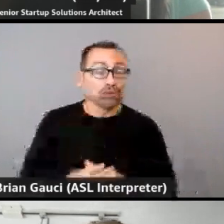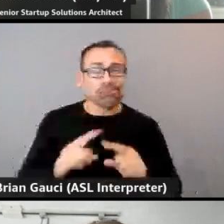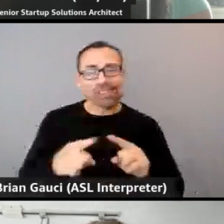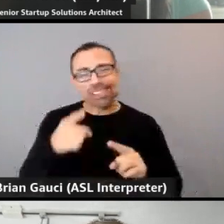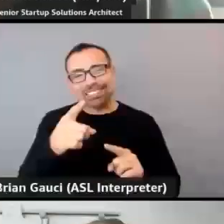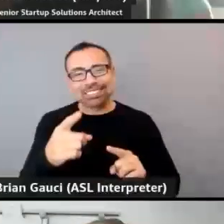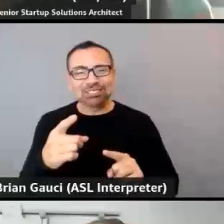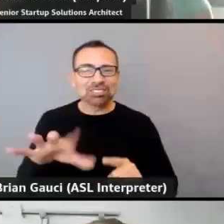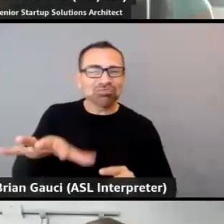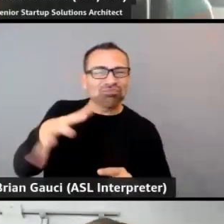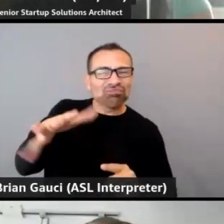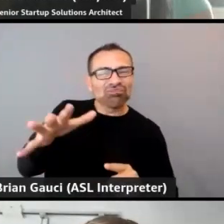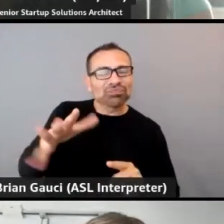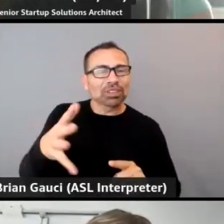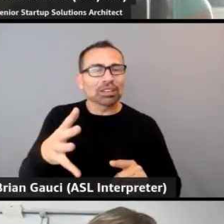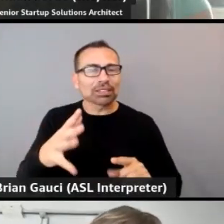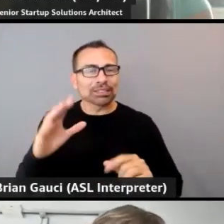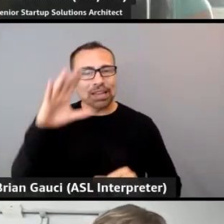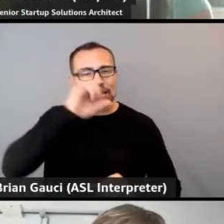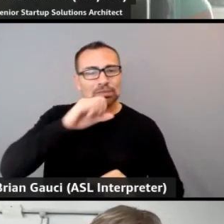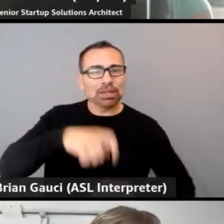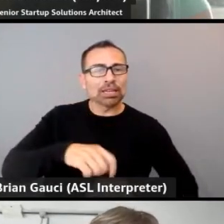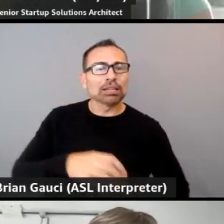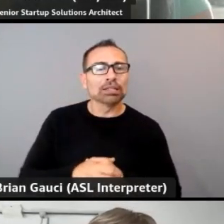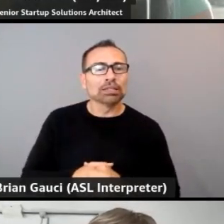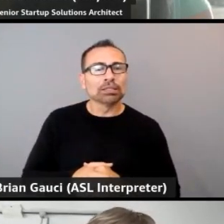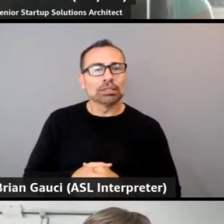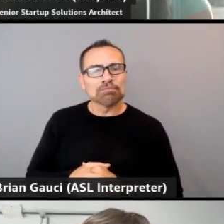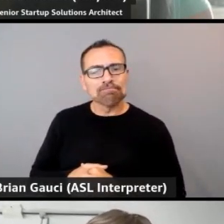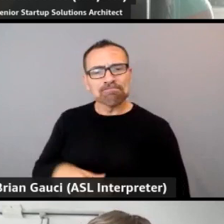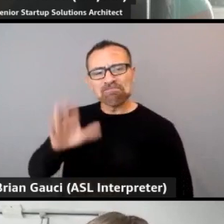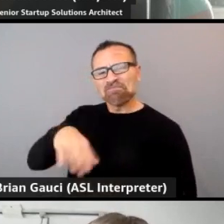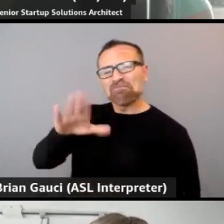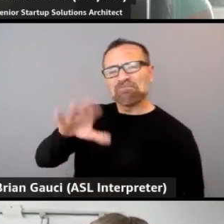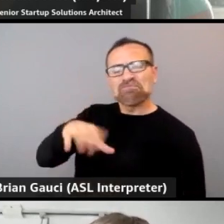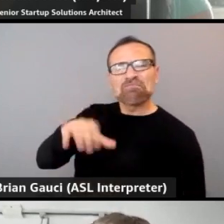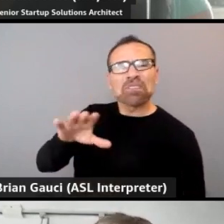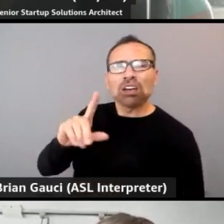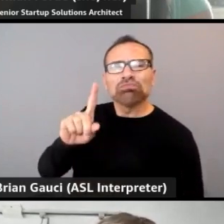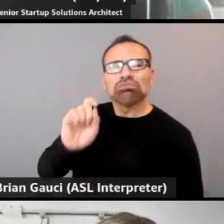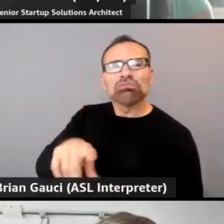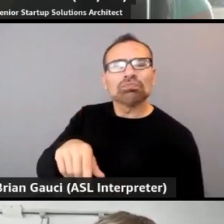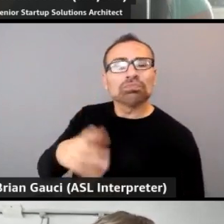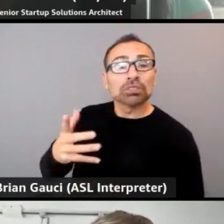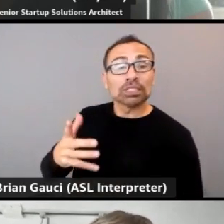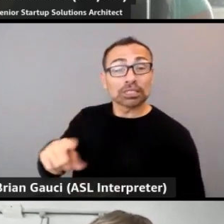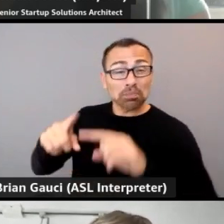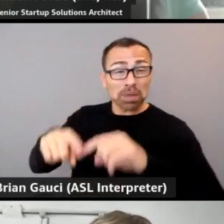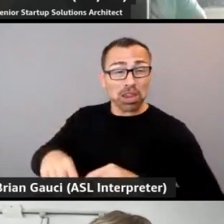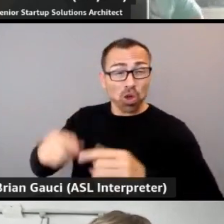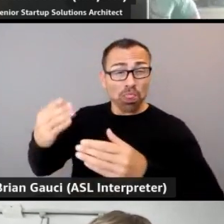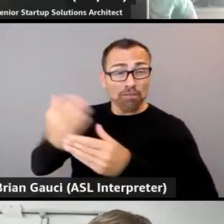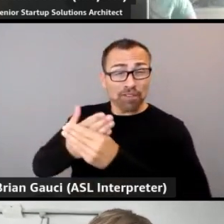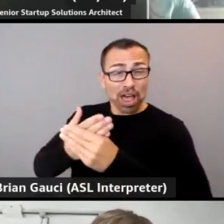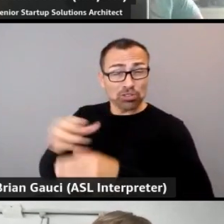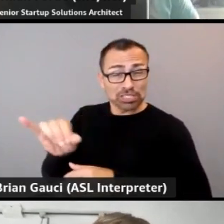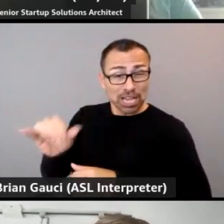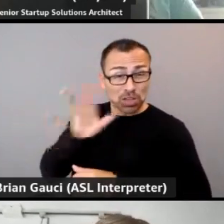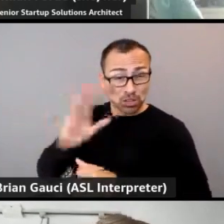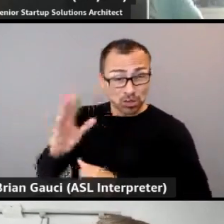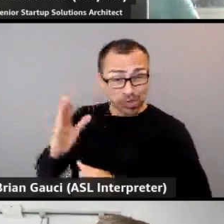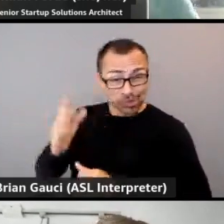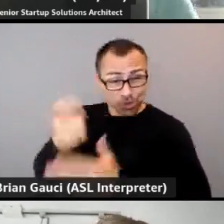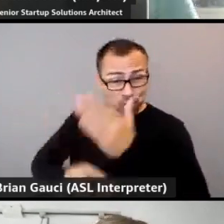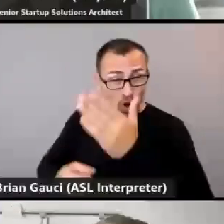particular workflow will take. Now, and so does the price change at all depending on the file you upload? No. So we